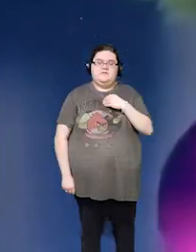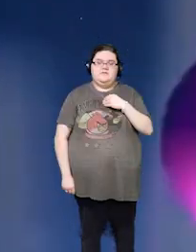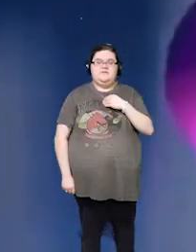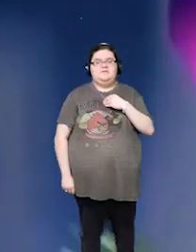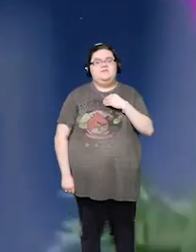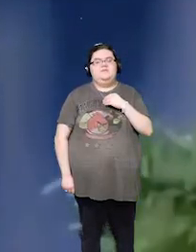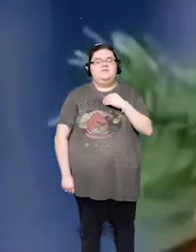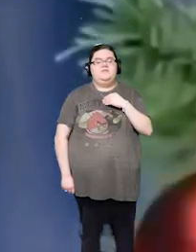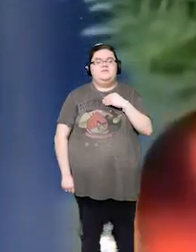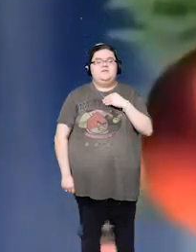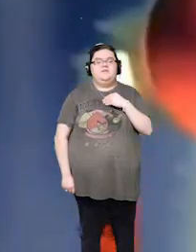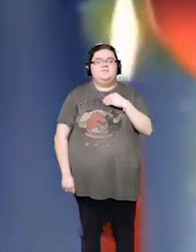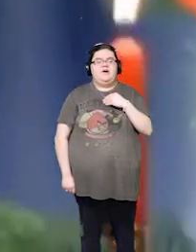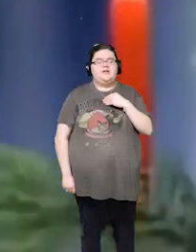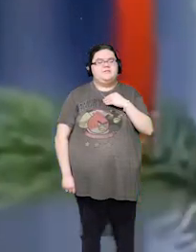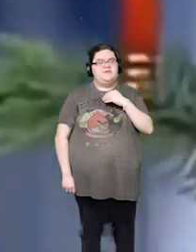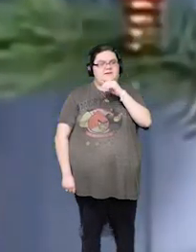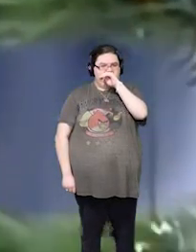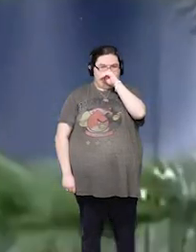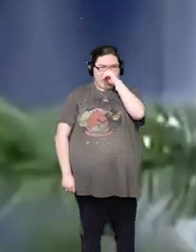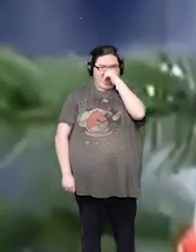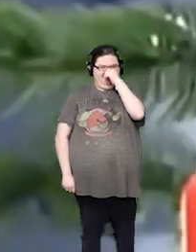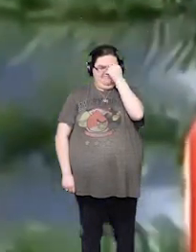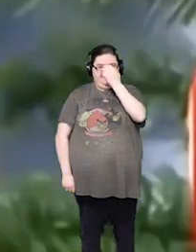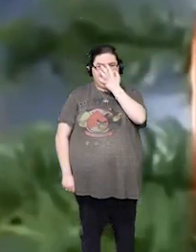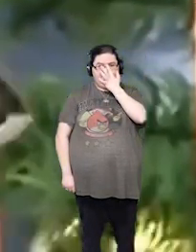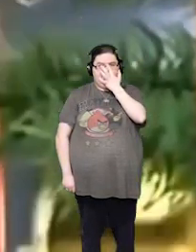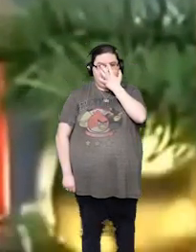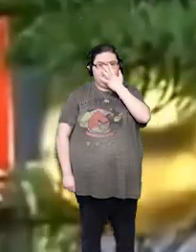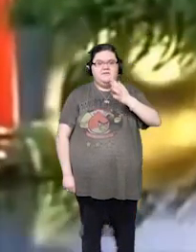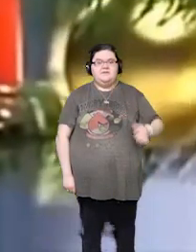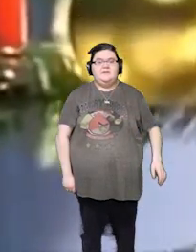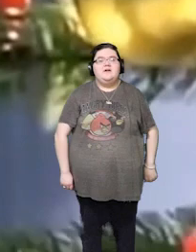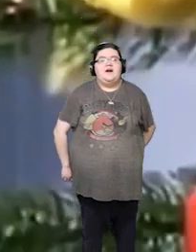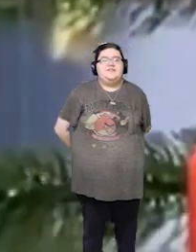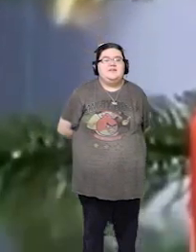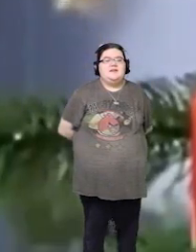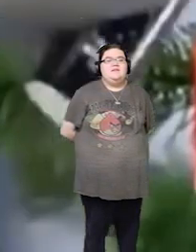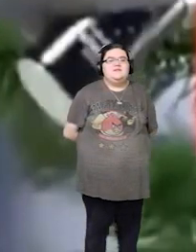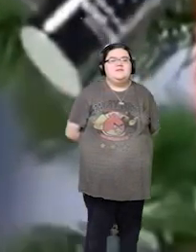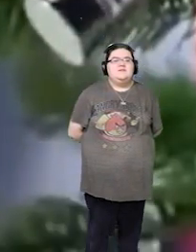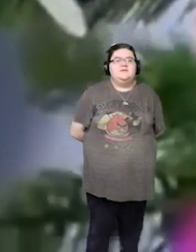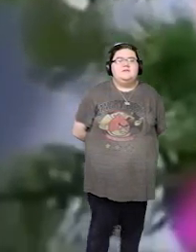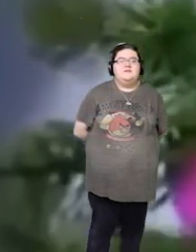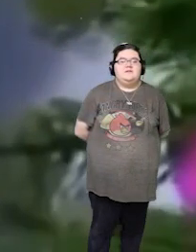Over the front. Is this stop motion? Or is possibly? This... I don't know if it's stop.